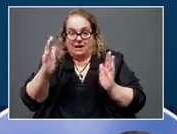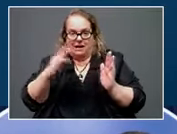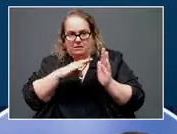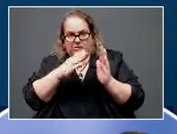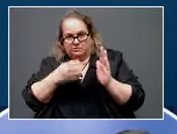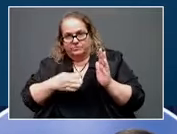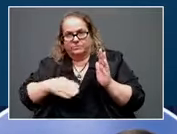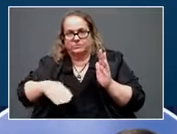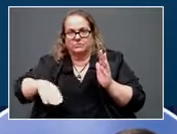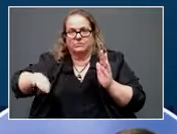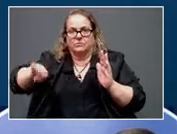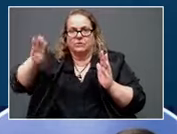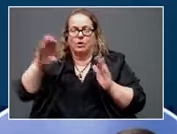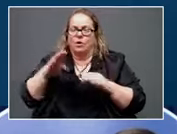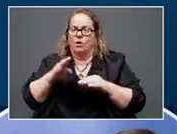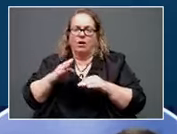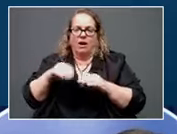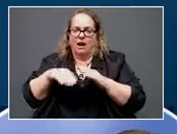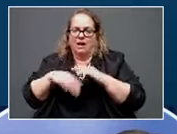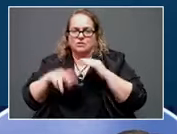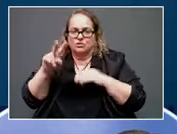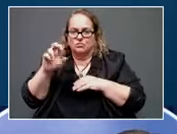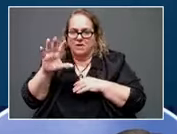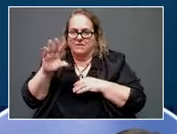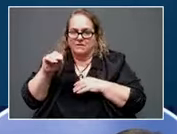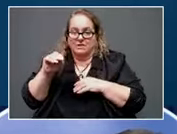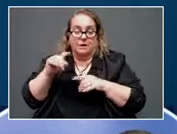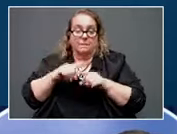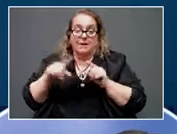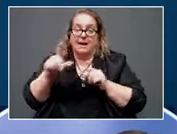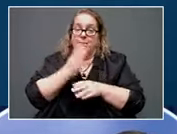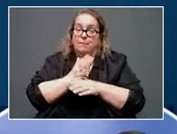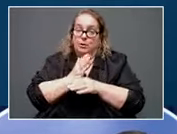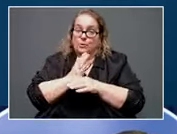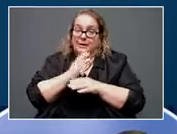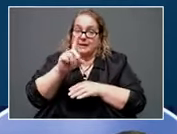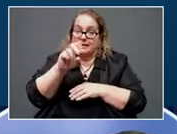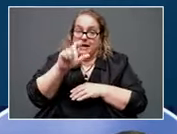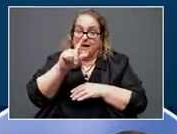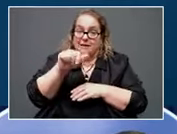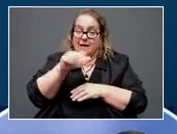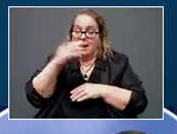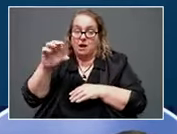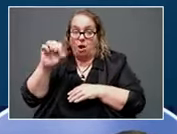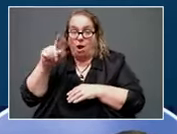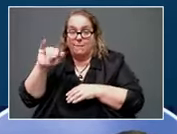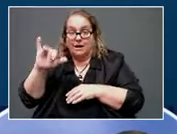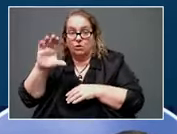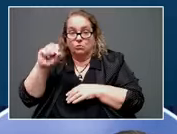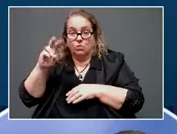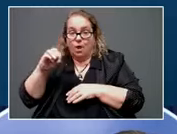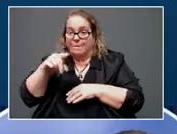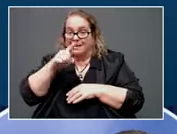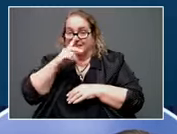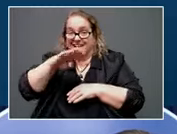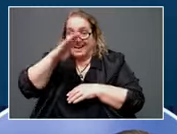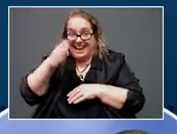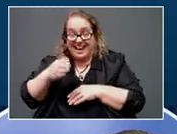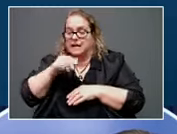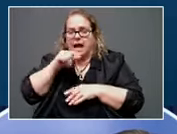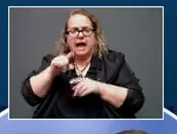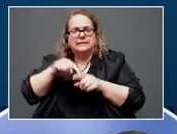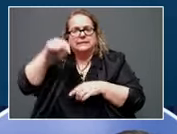250. That did not happen between Delta and Omicron. And while we were getting close to where we